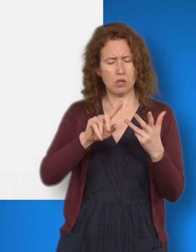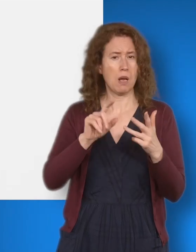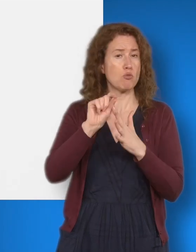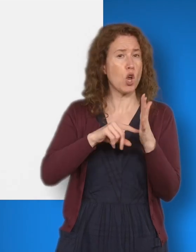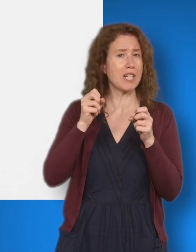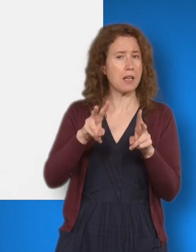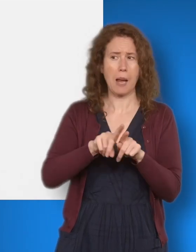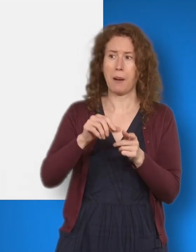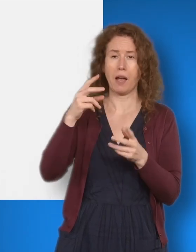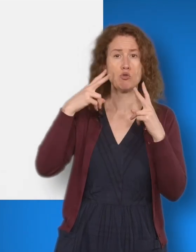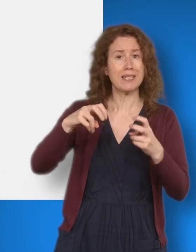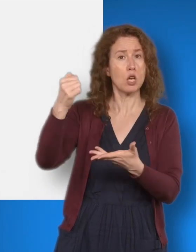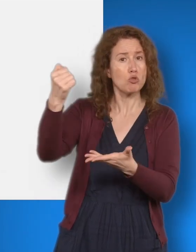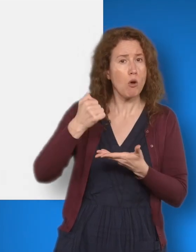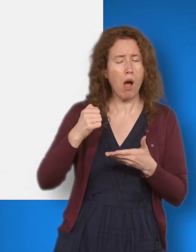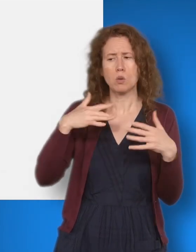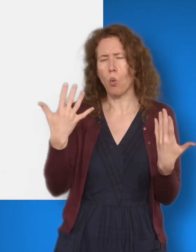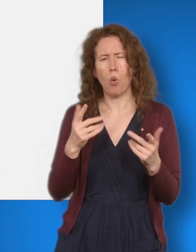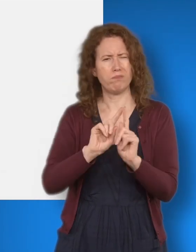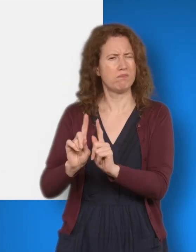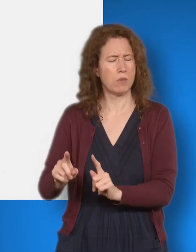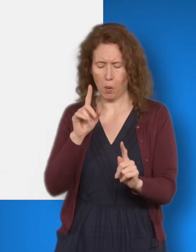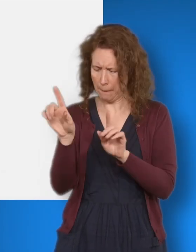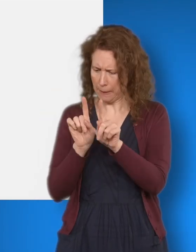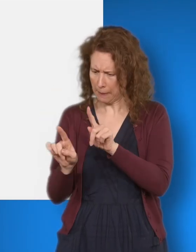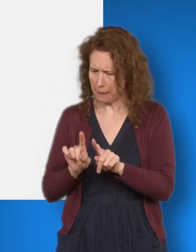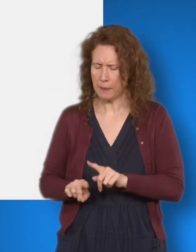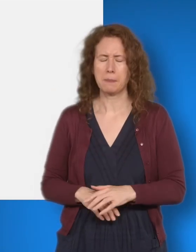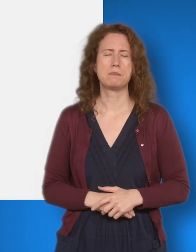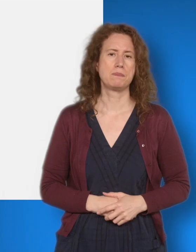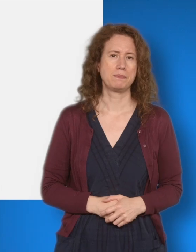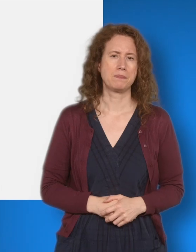research grant, for example, and various other filters.